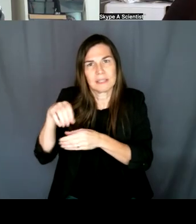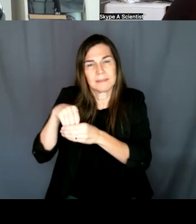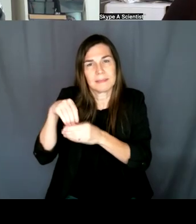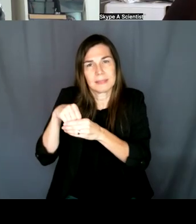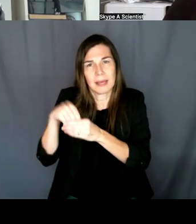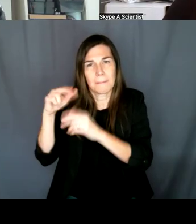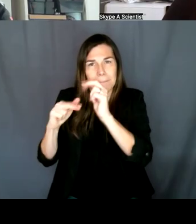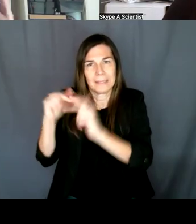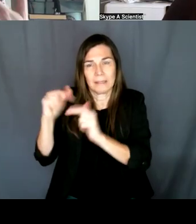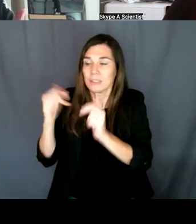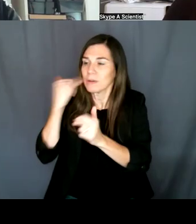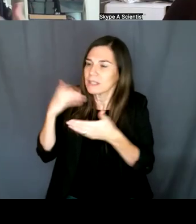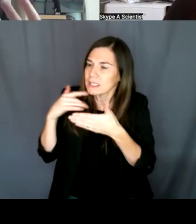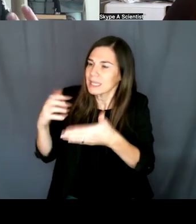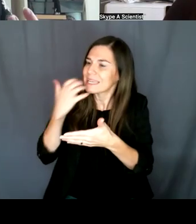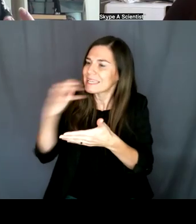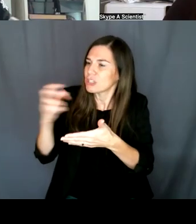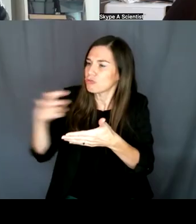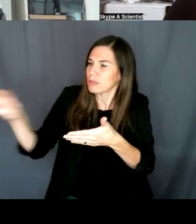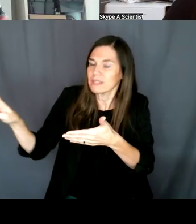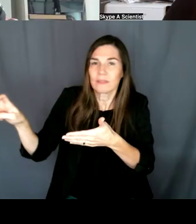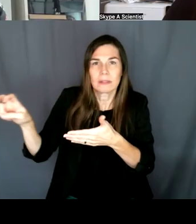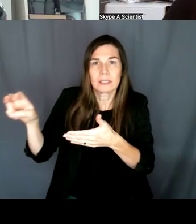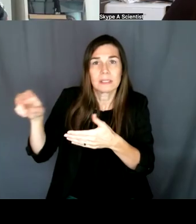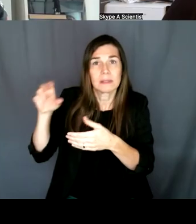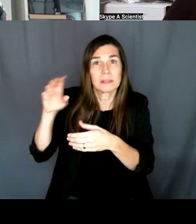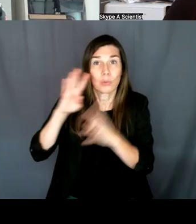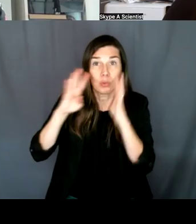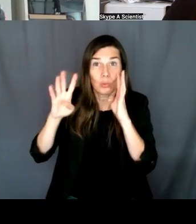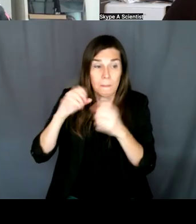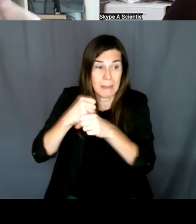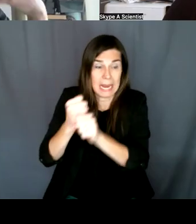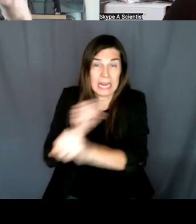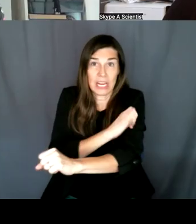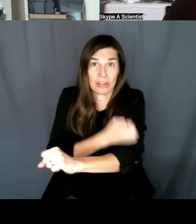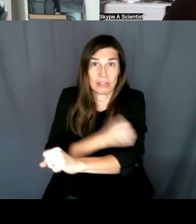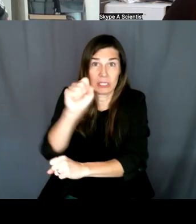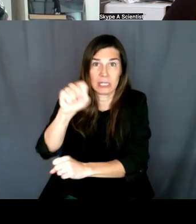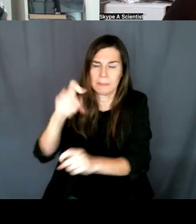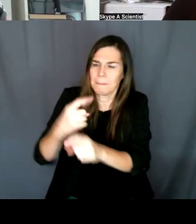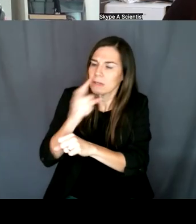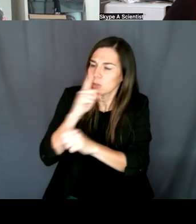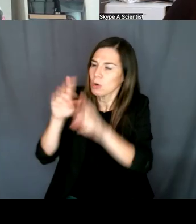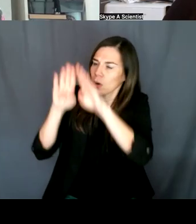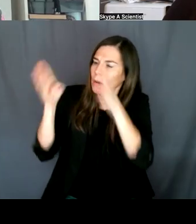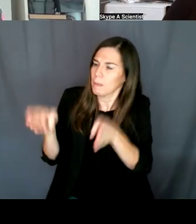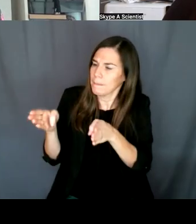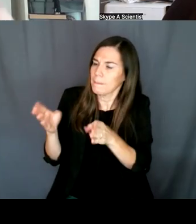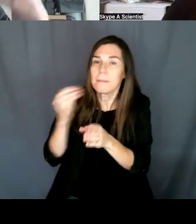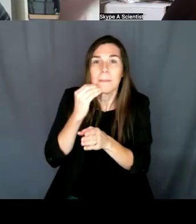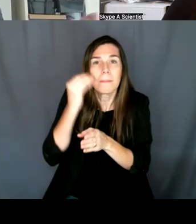heat transfer, it's not just about creating energy, it's also about making sure that our homes are more efficient